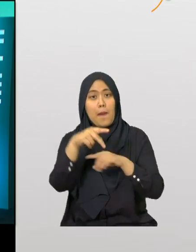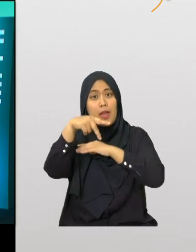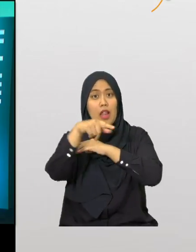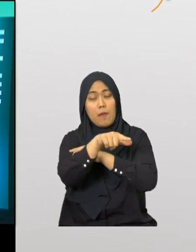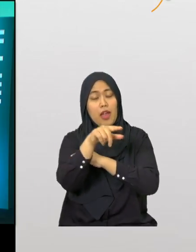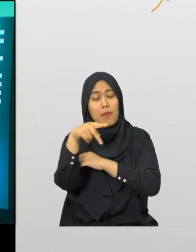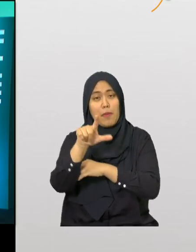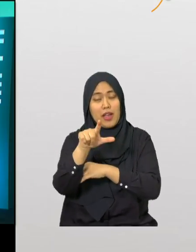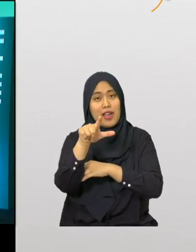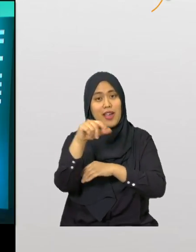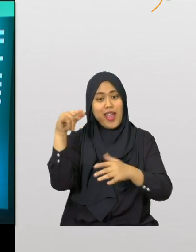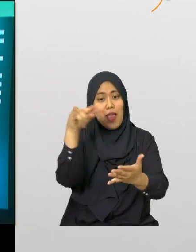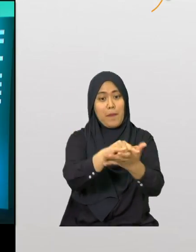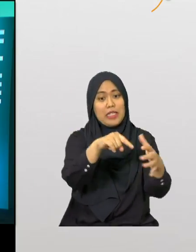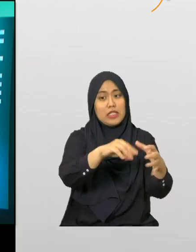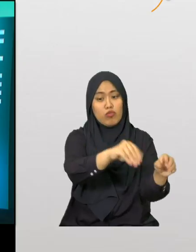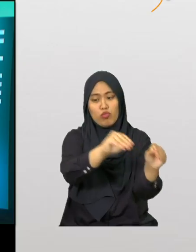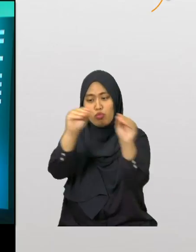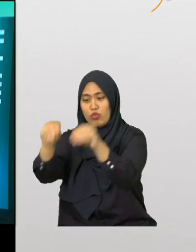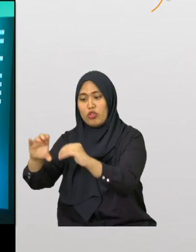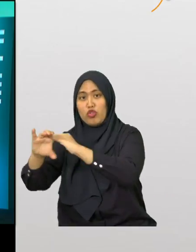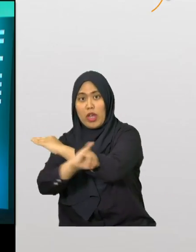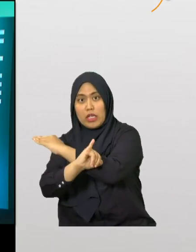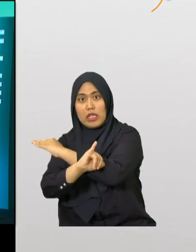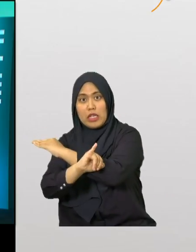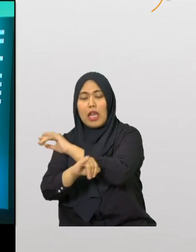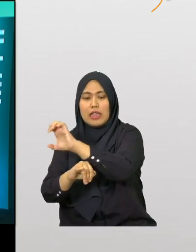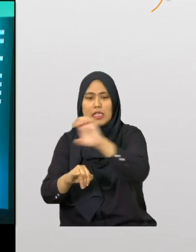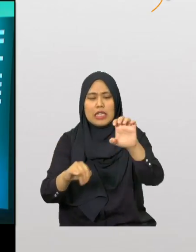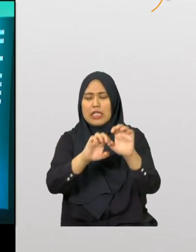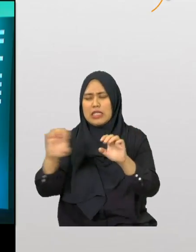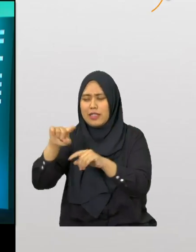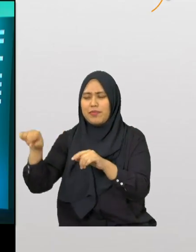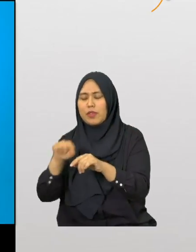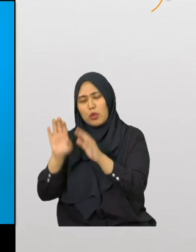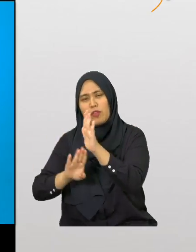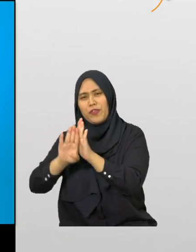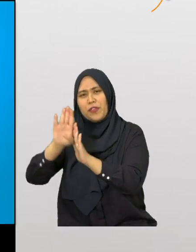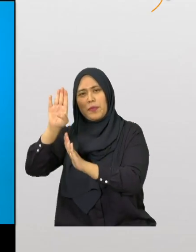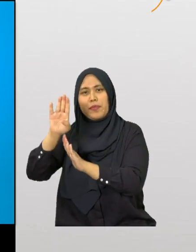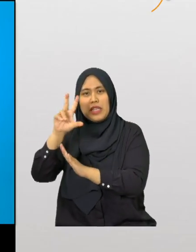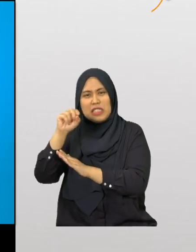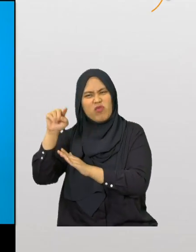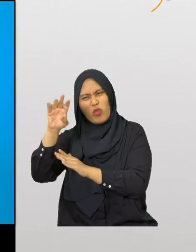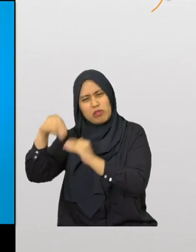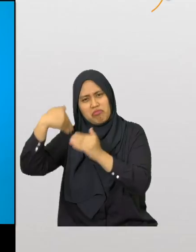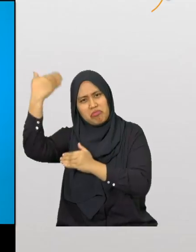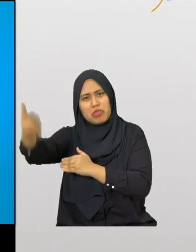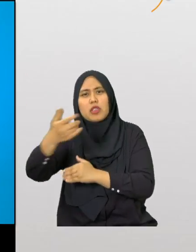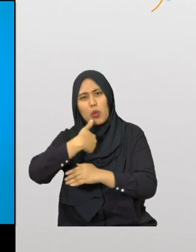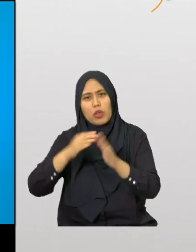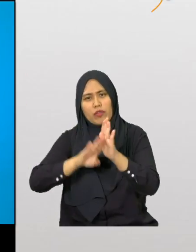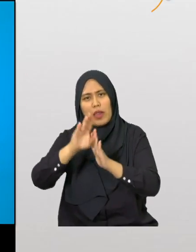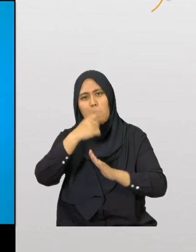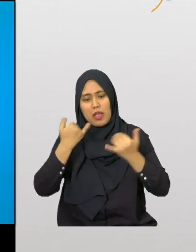Changi, we will redevelop the eastern part of the island. And in 30 to 40 years' time, we'll rebuild our existing towns